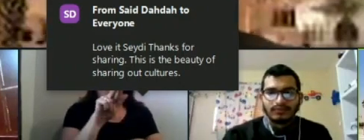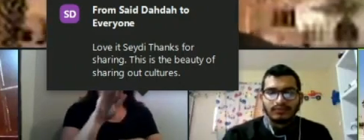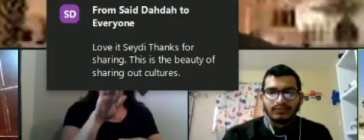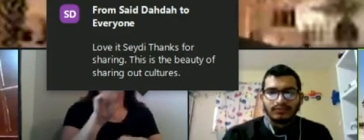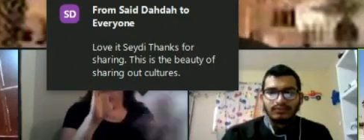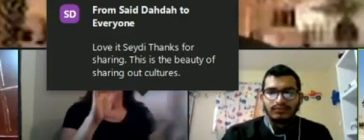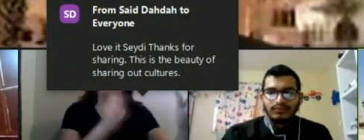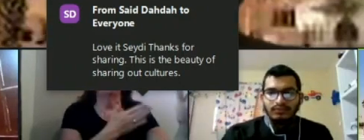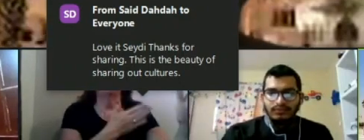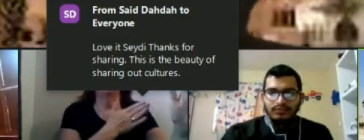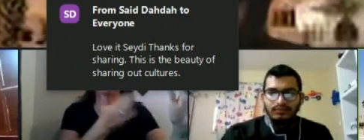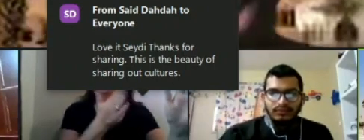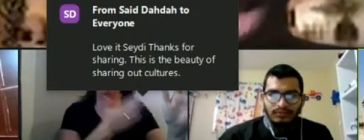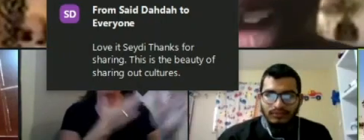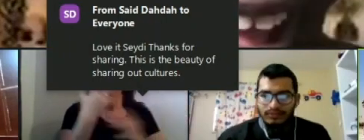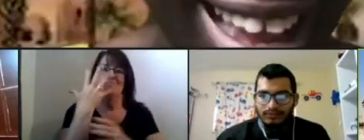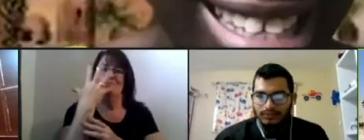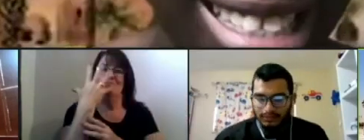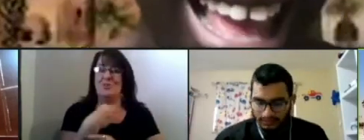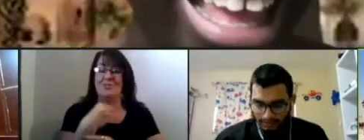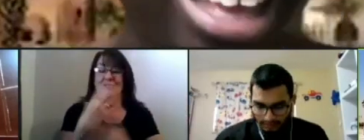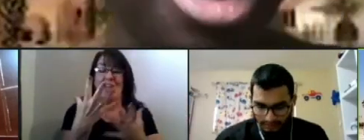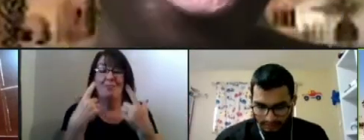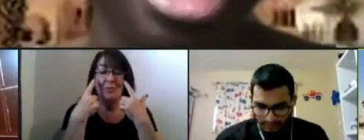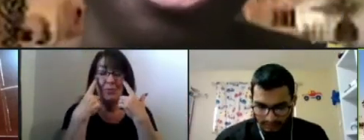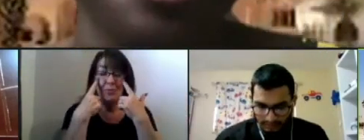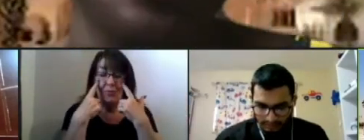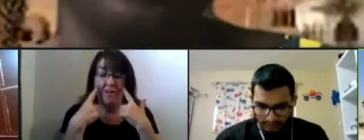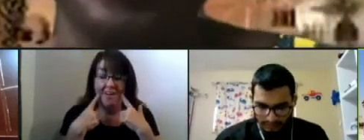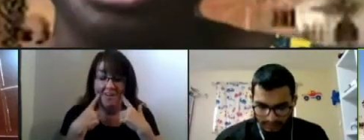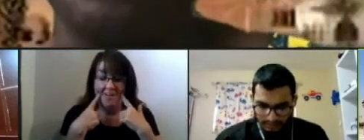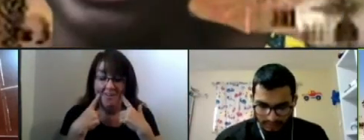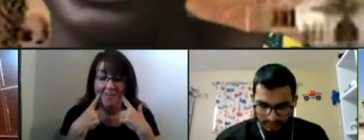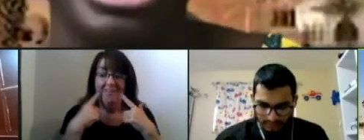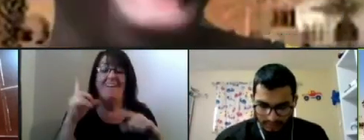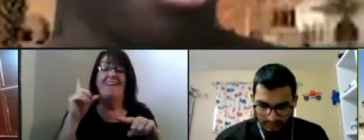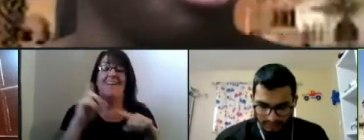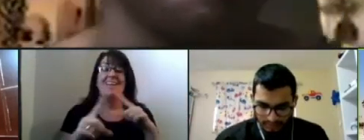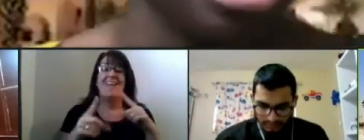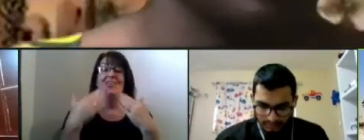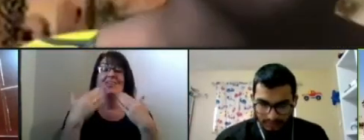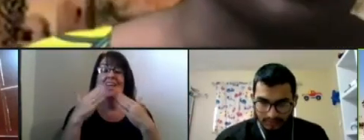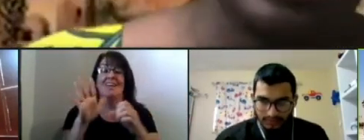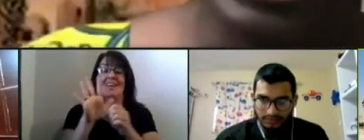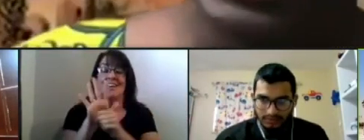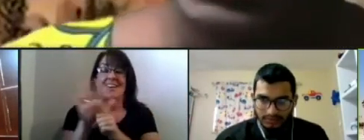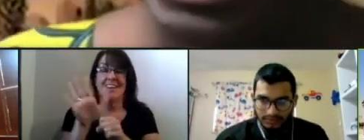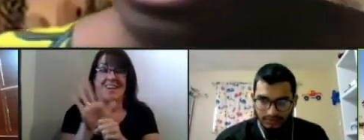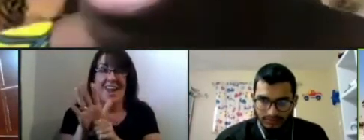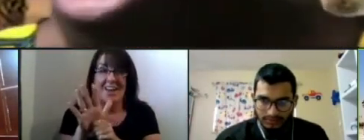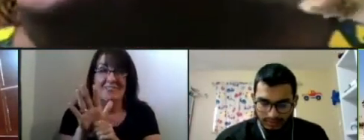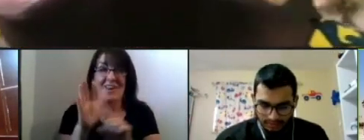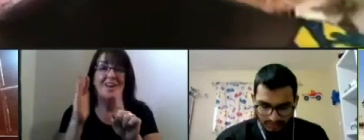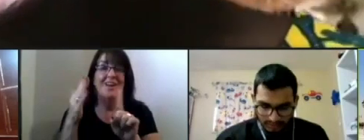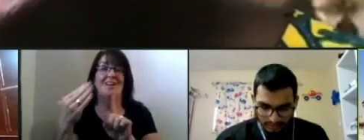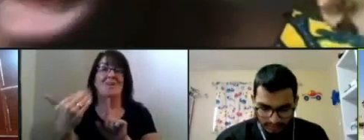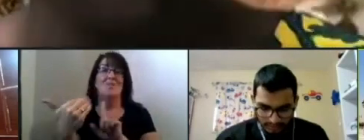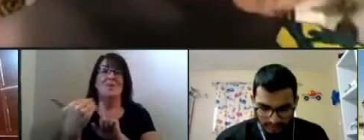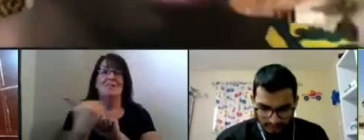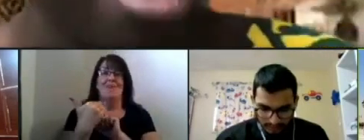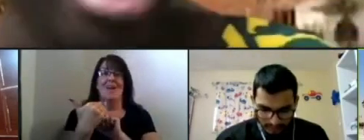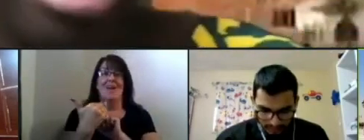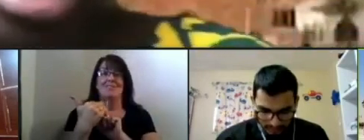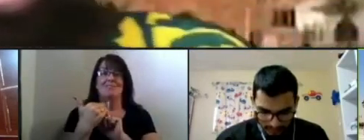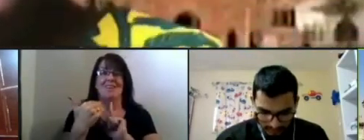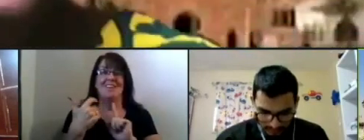is so beautiful. It brings tears to my eyes. I cannot thank you very much. It actually reminded me that I do